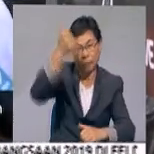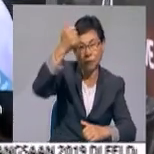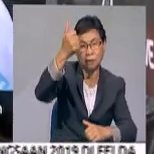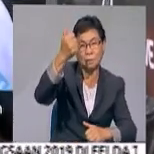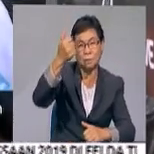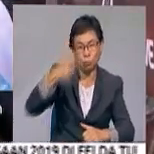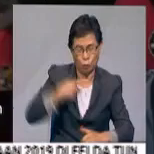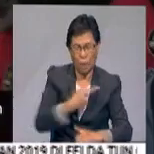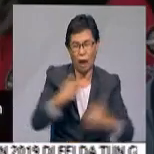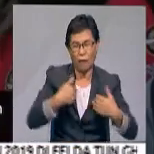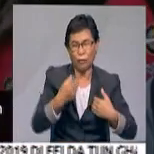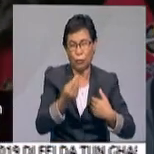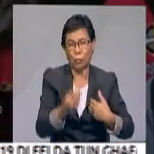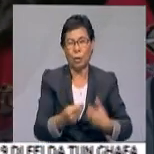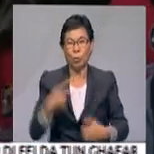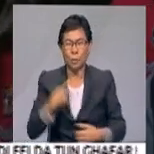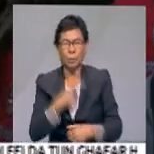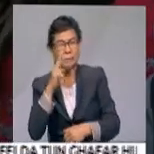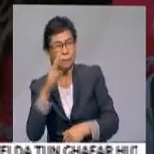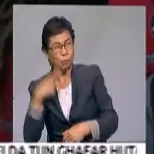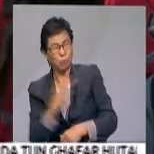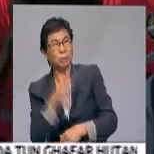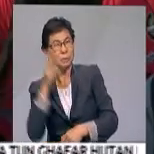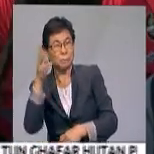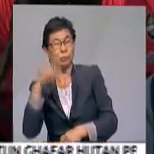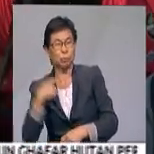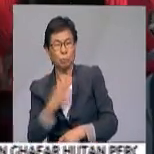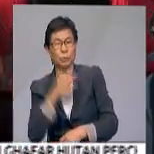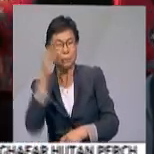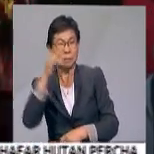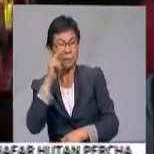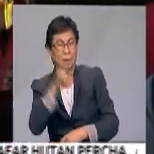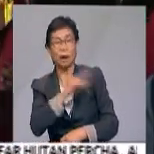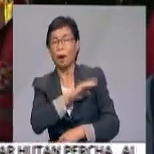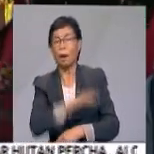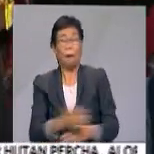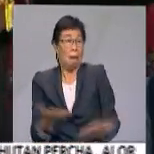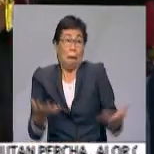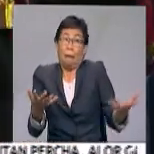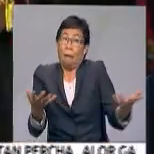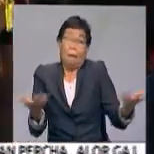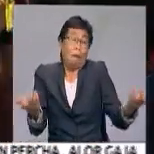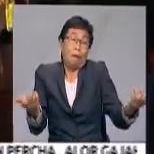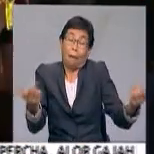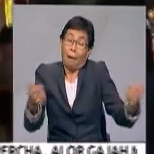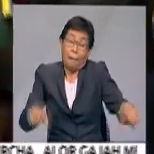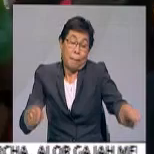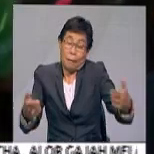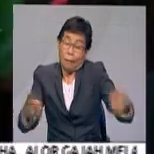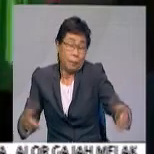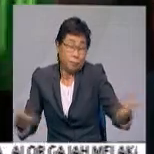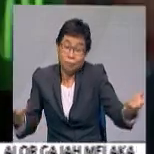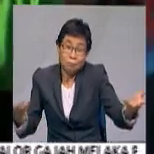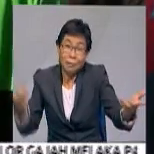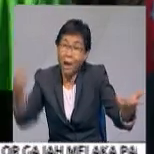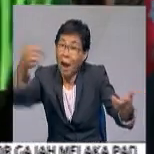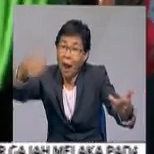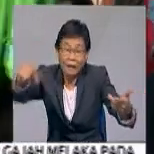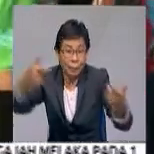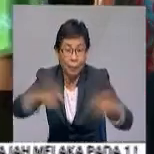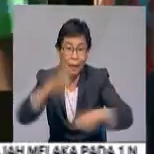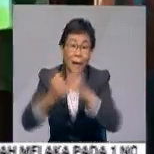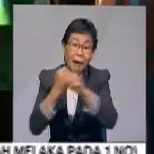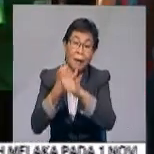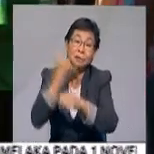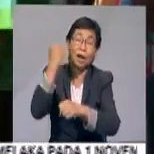it's going to be a great show. We will see. It's with this condition everything can happen. Maybe Javier Gomez can walk. Last year I